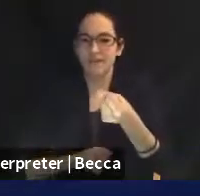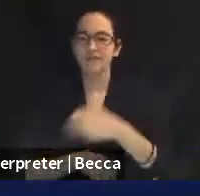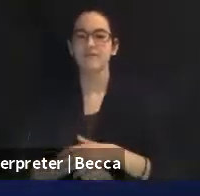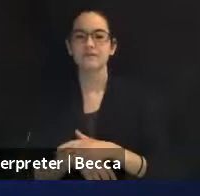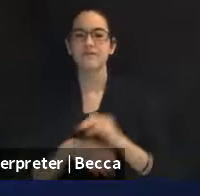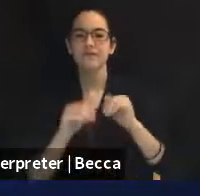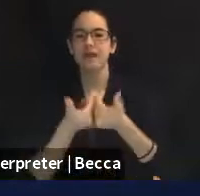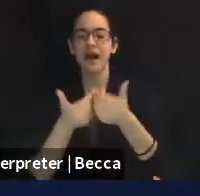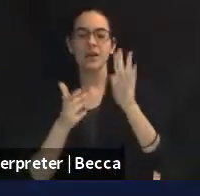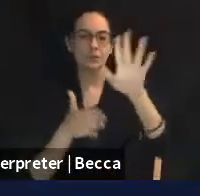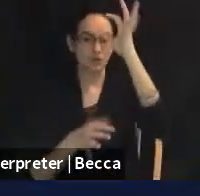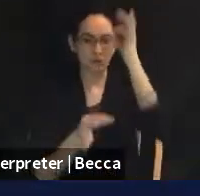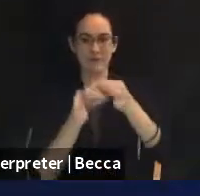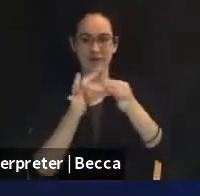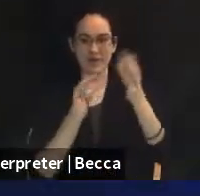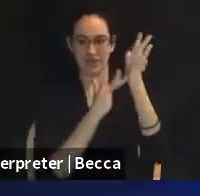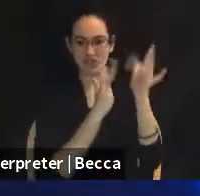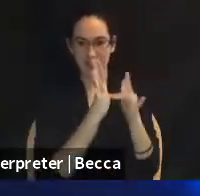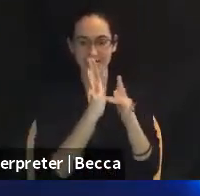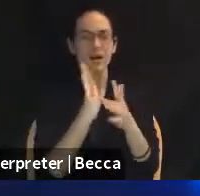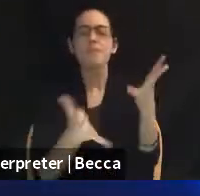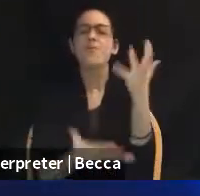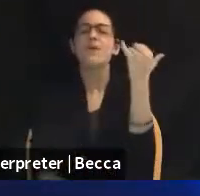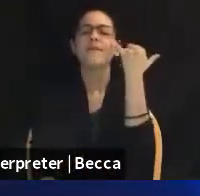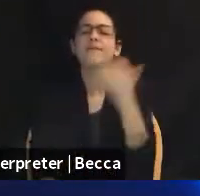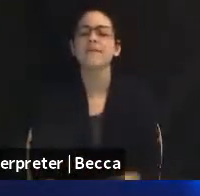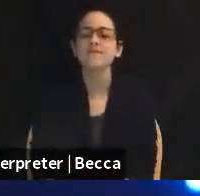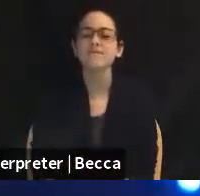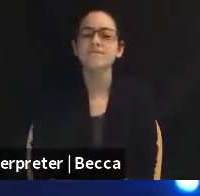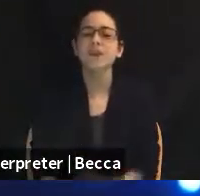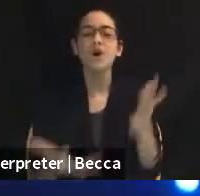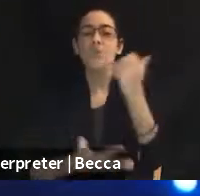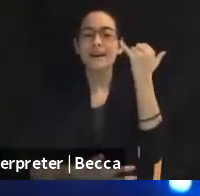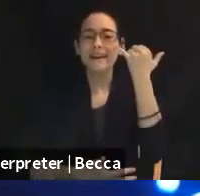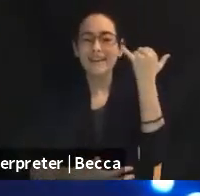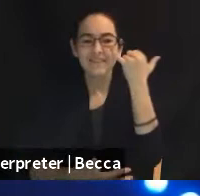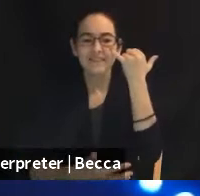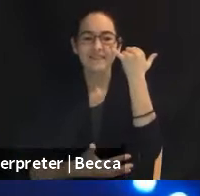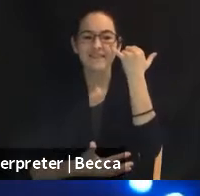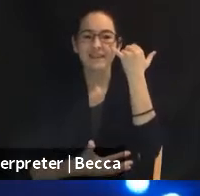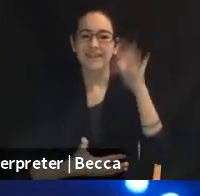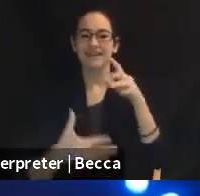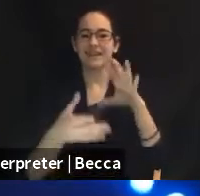faith in Jesus? But what if, just what if, there's this underlying tone of trust?